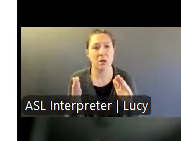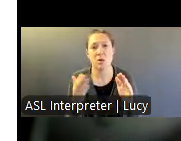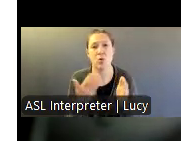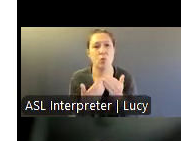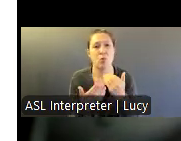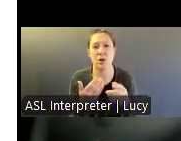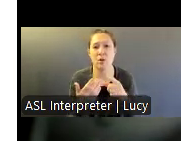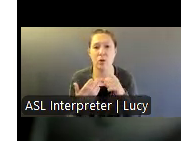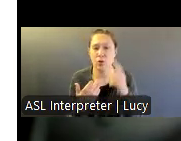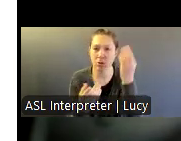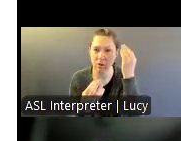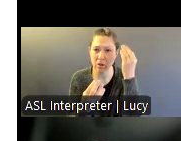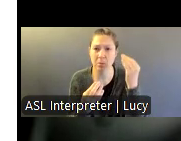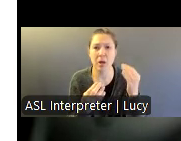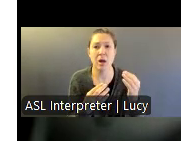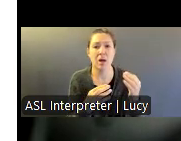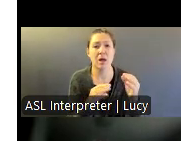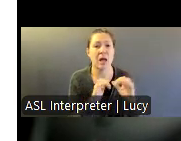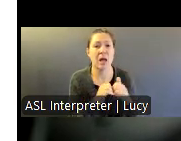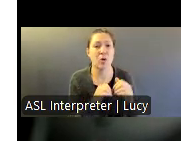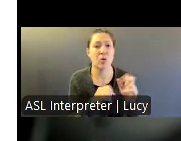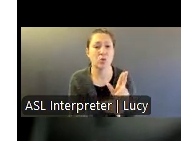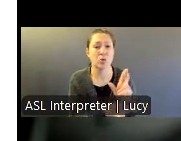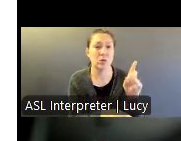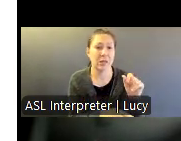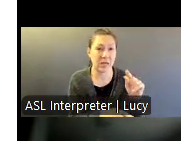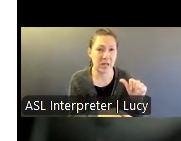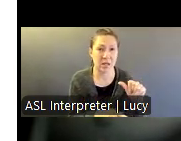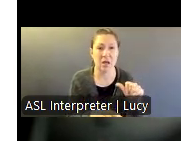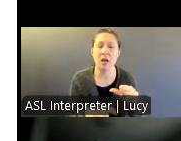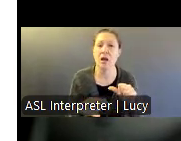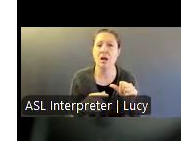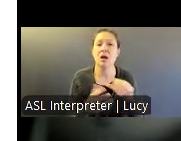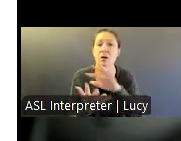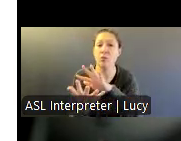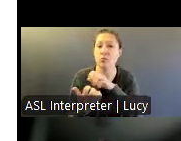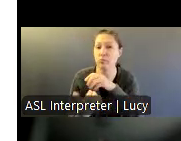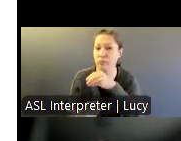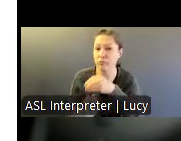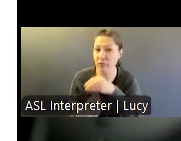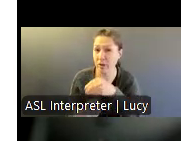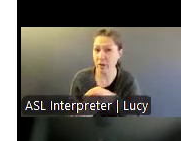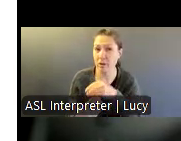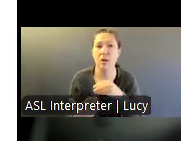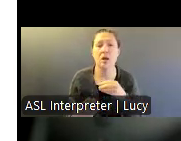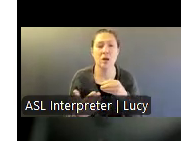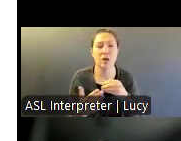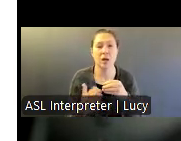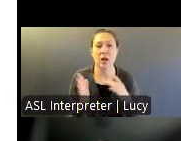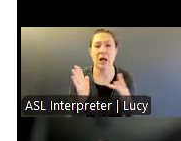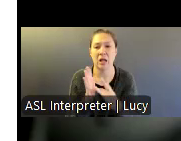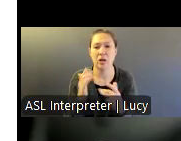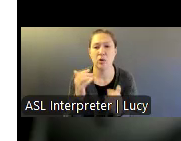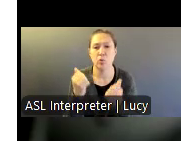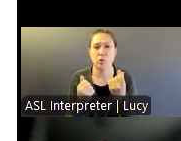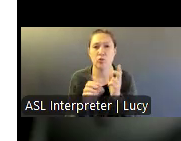of using data for funding, if you click on the Mentimeter and select which one, and then we'll divide people